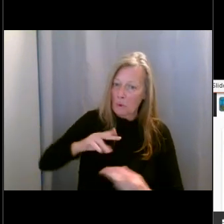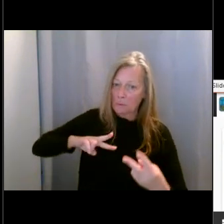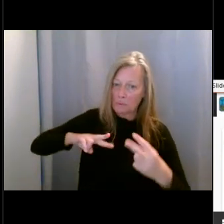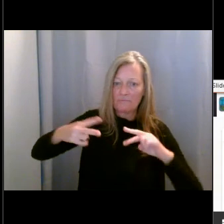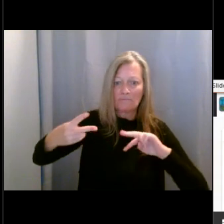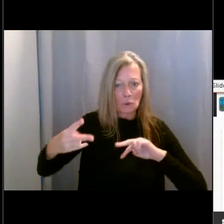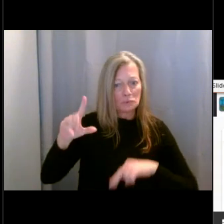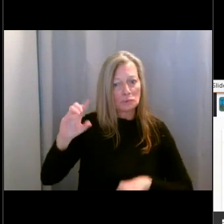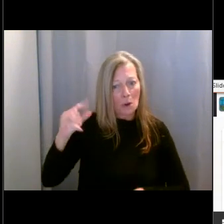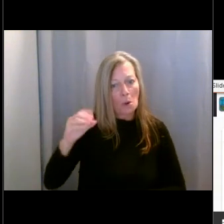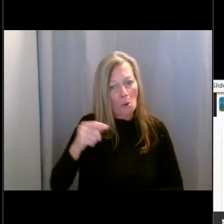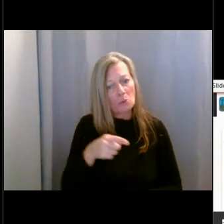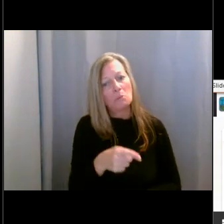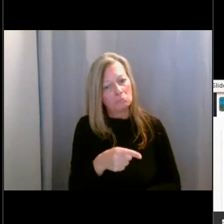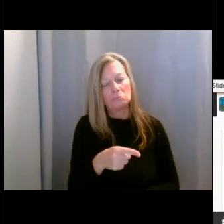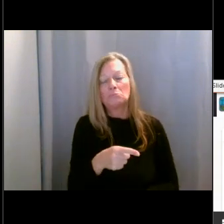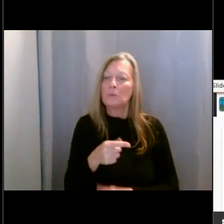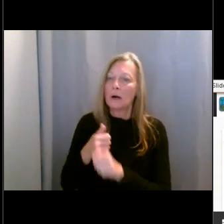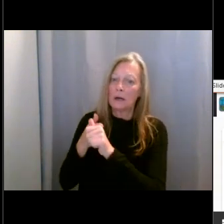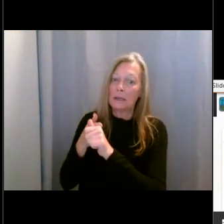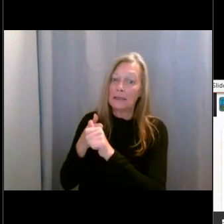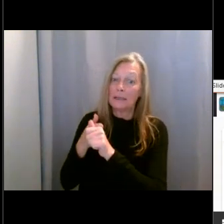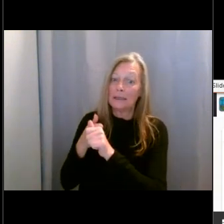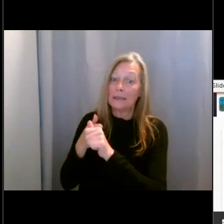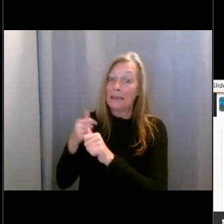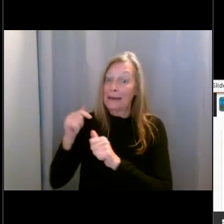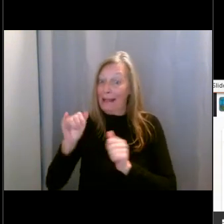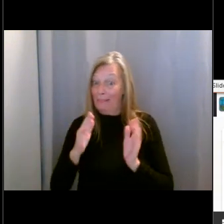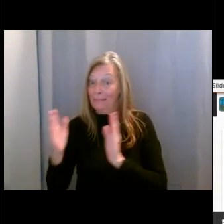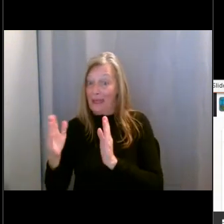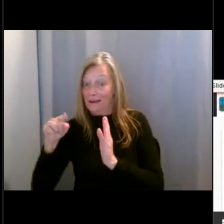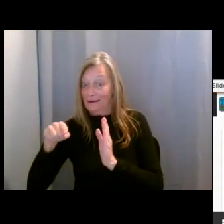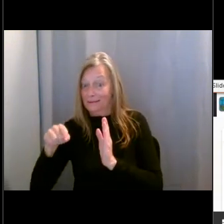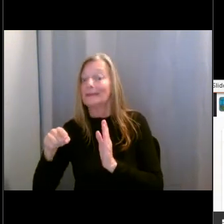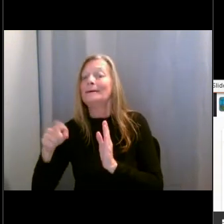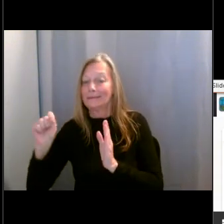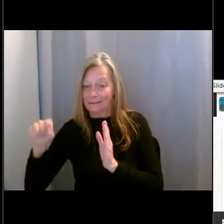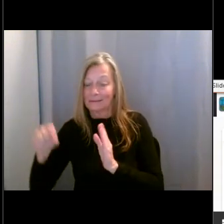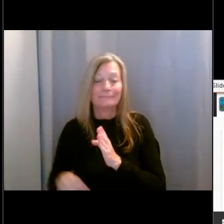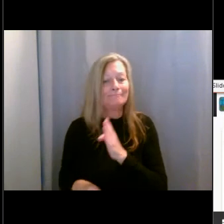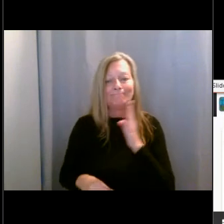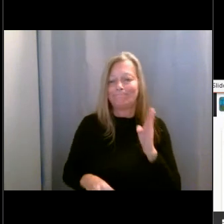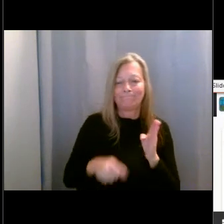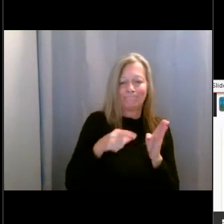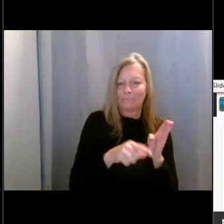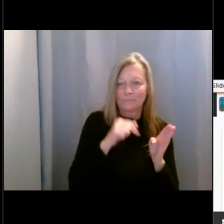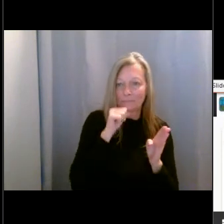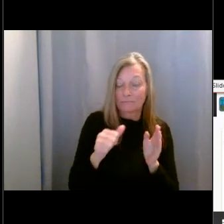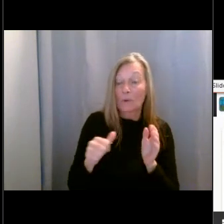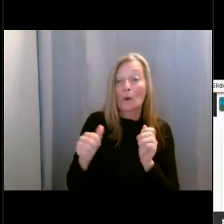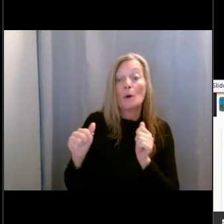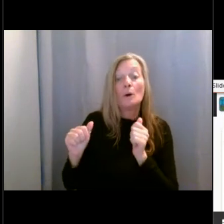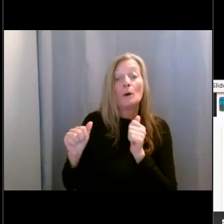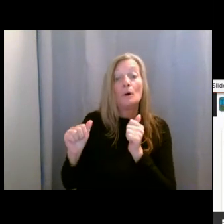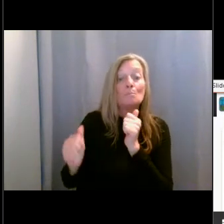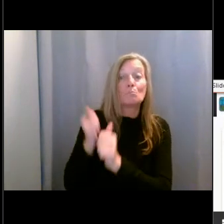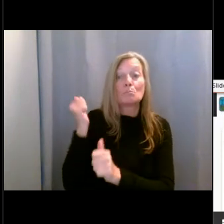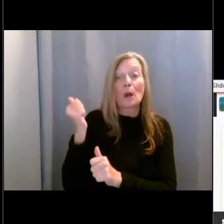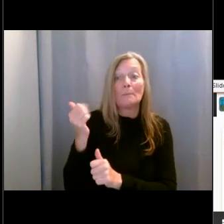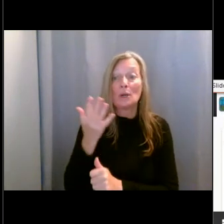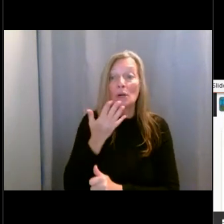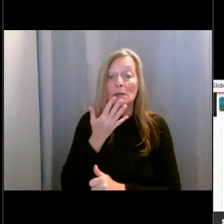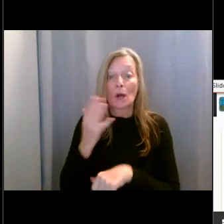This is brand compliant, and it's not. The primary color should be blue. The tertiary color of